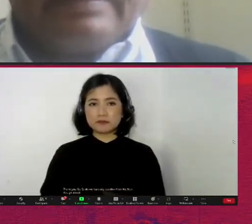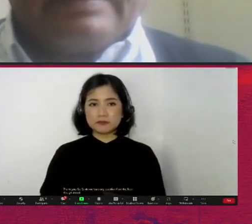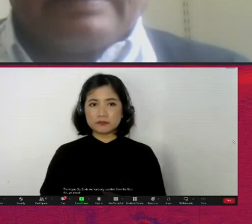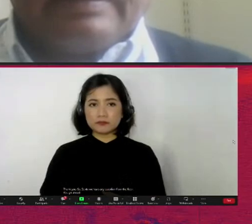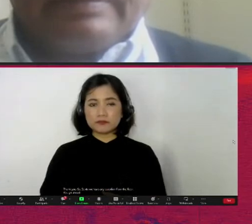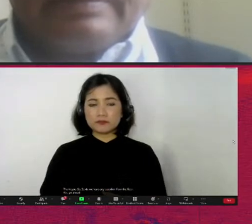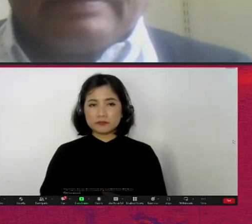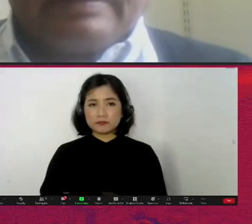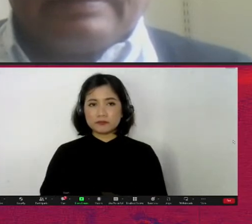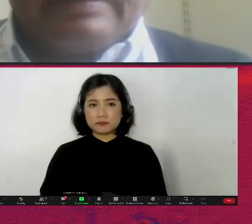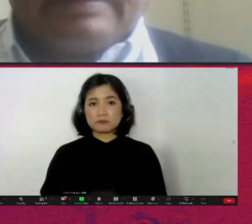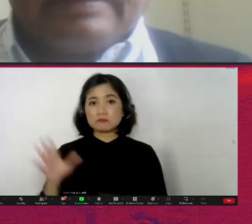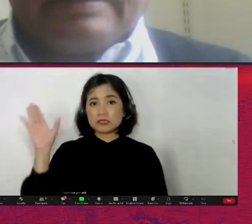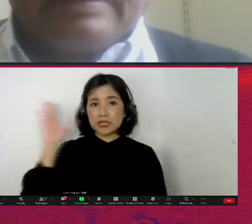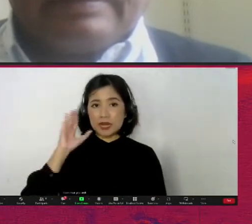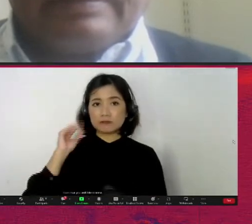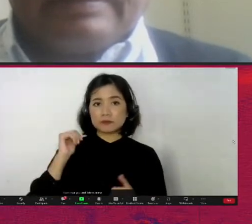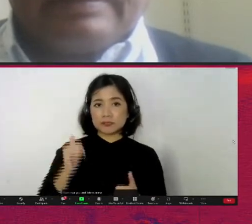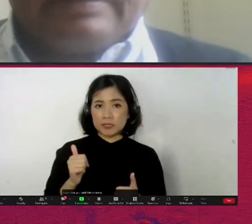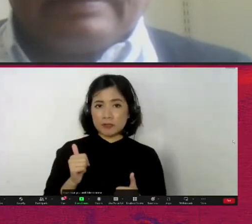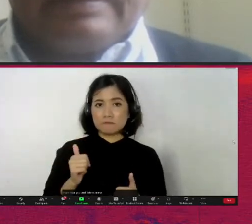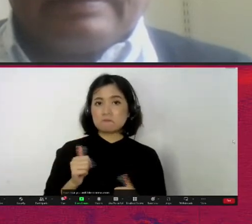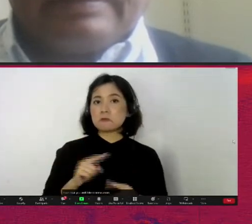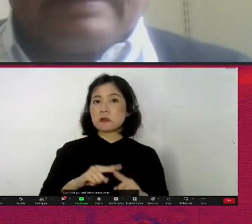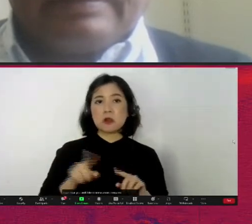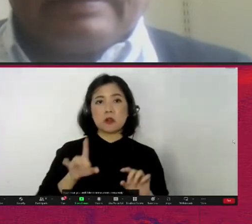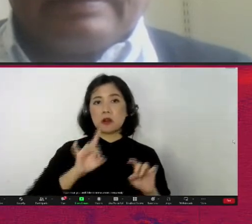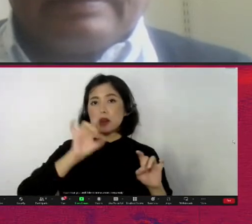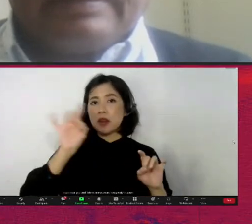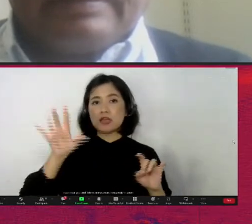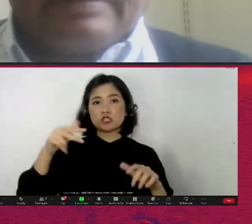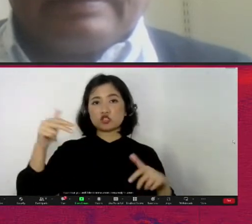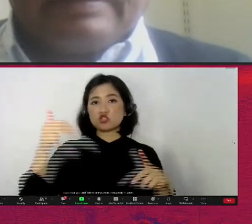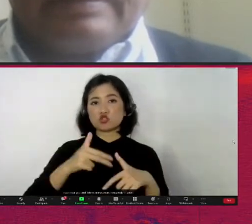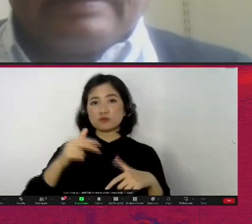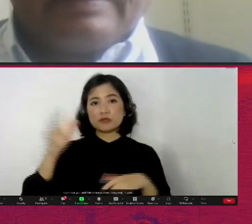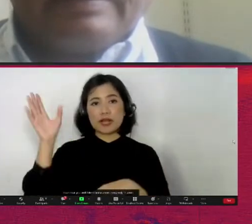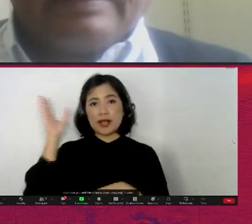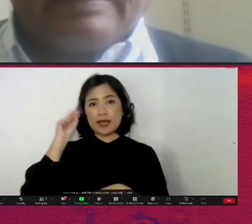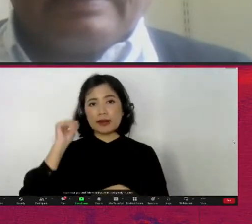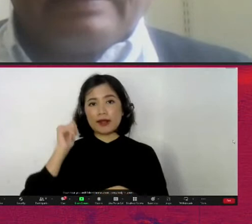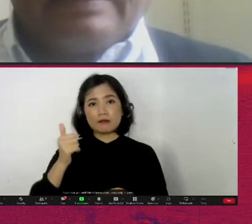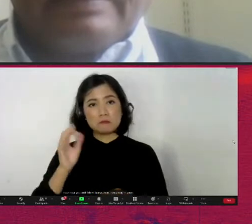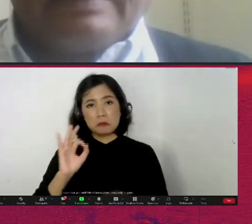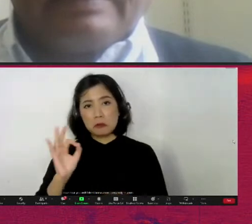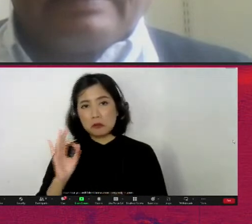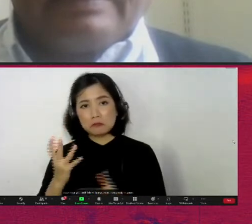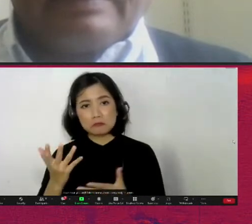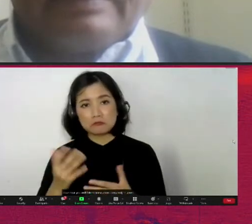I can hear you well, but I don't know about everybody in Zoom. So my name is